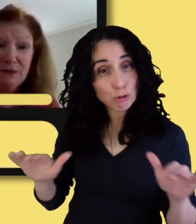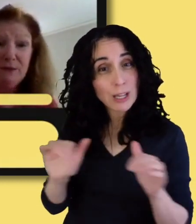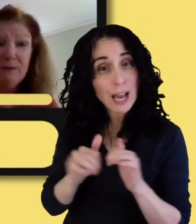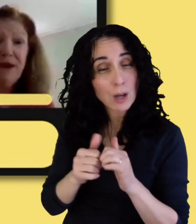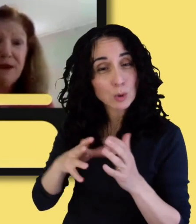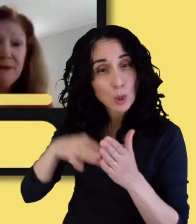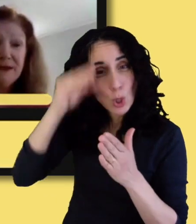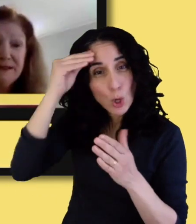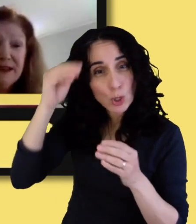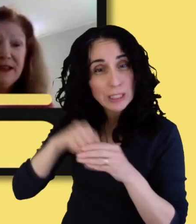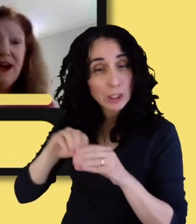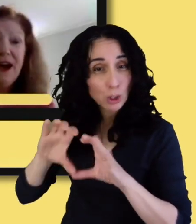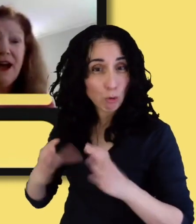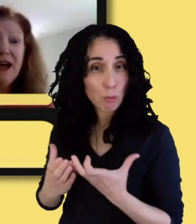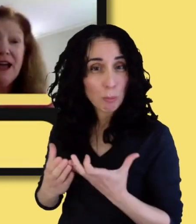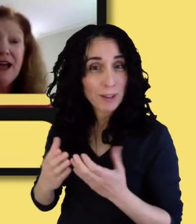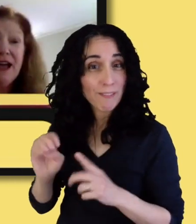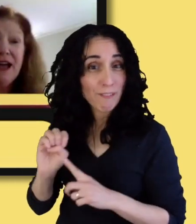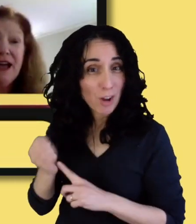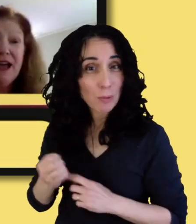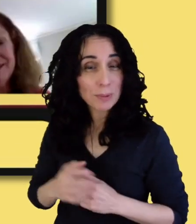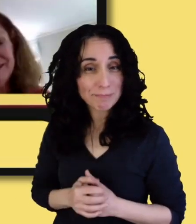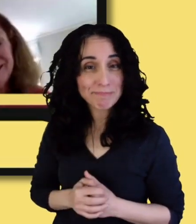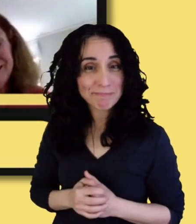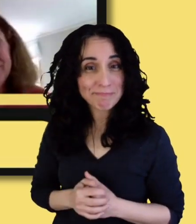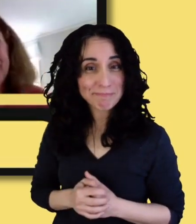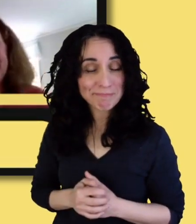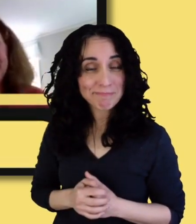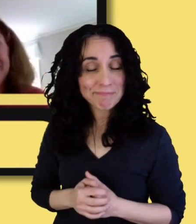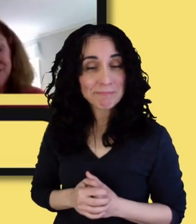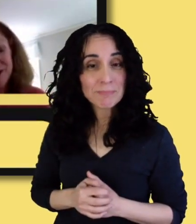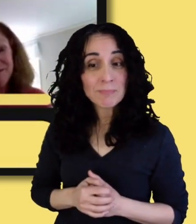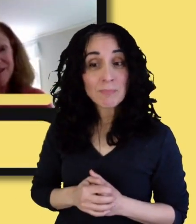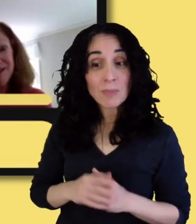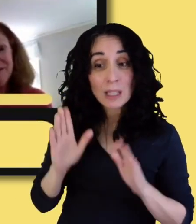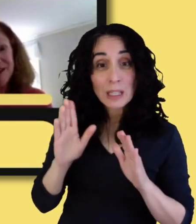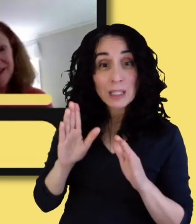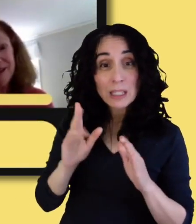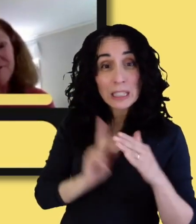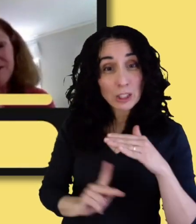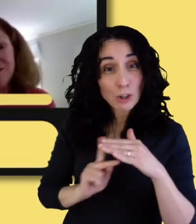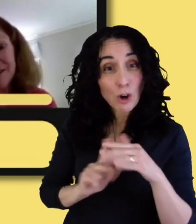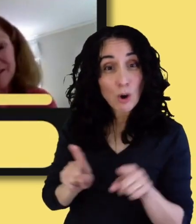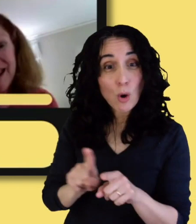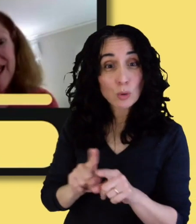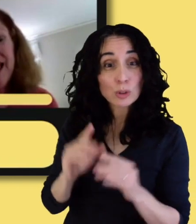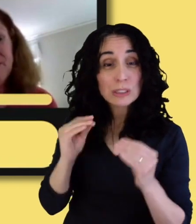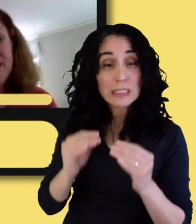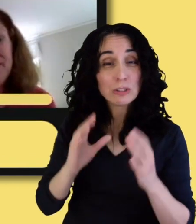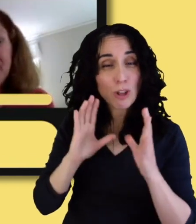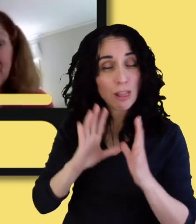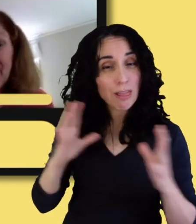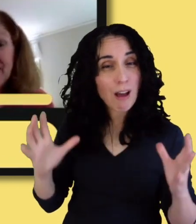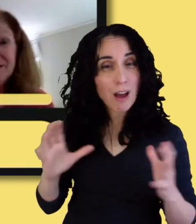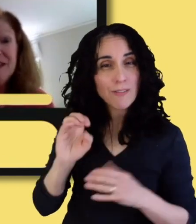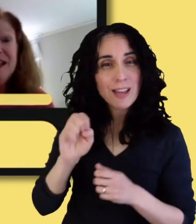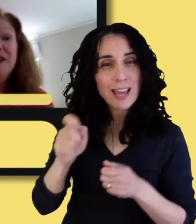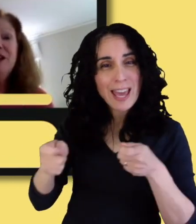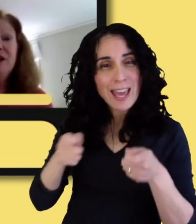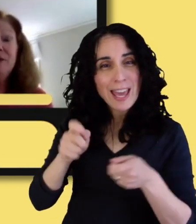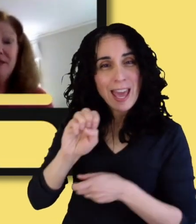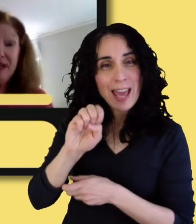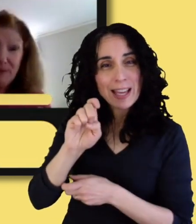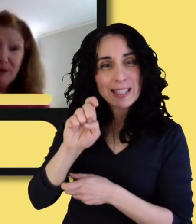in a group environment. And the other thing is, in kindergarten, we teach them a lot of executive function. And what I mean by that